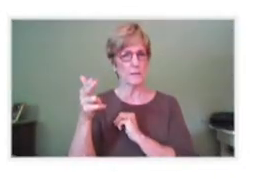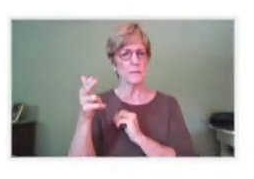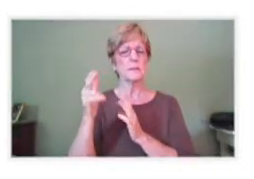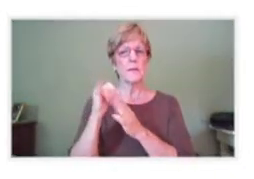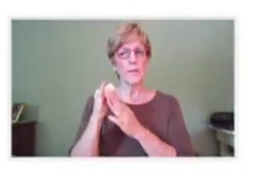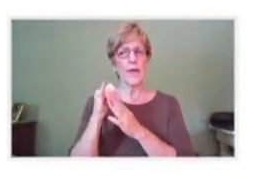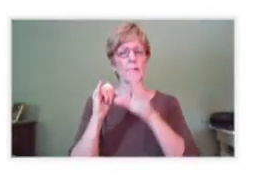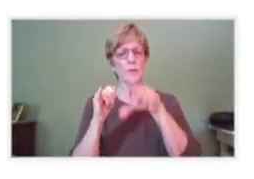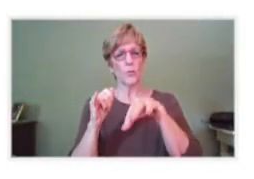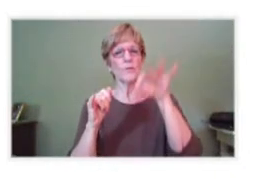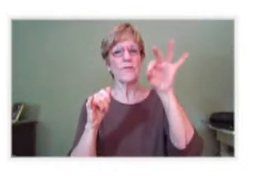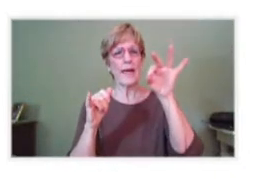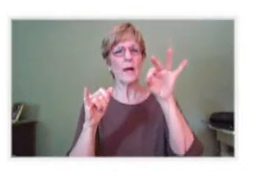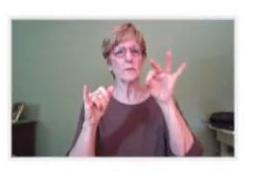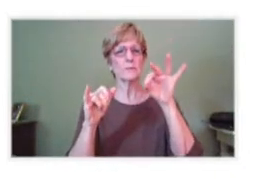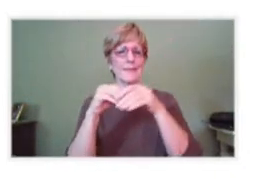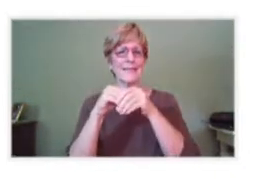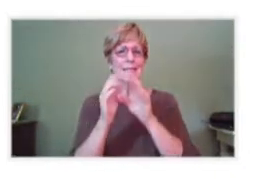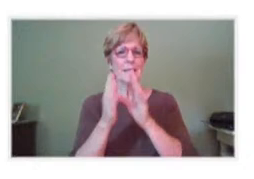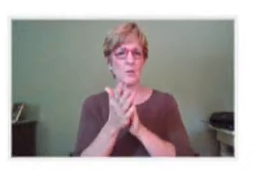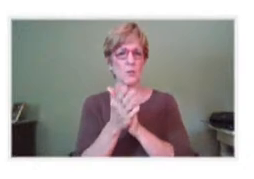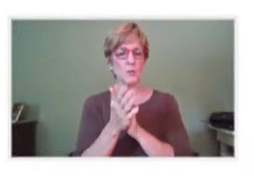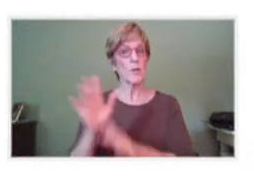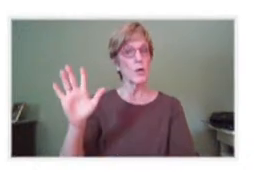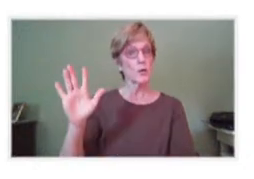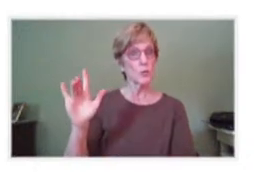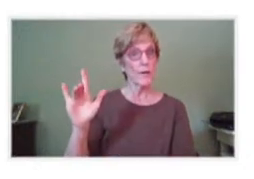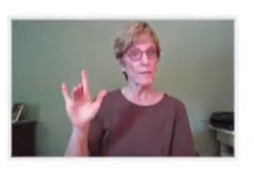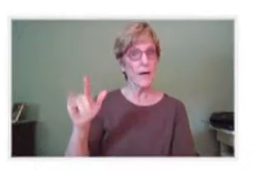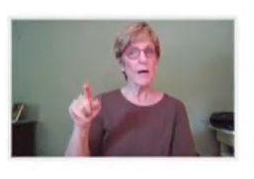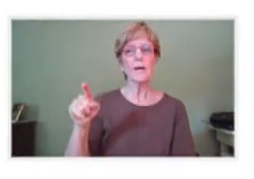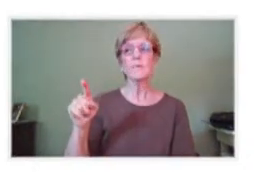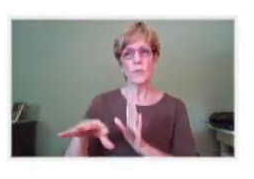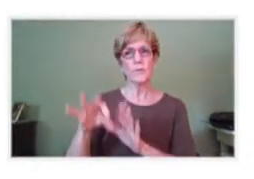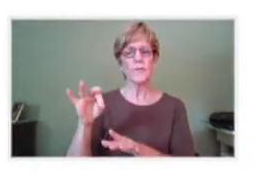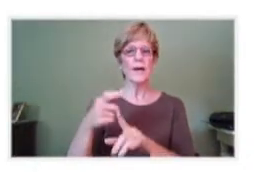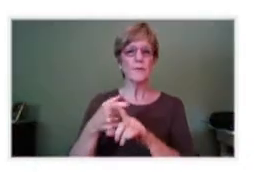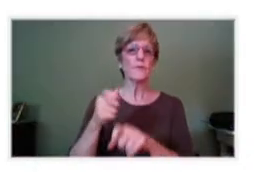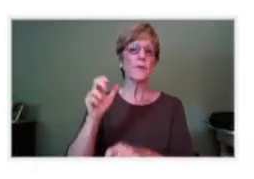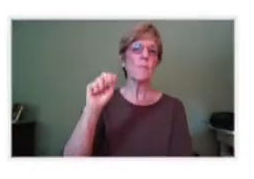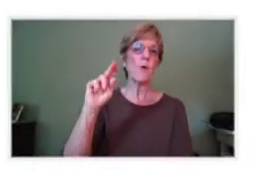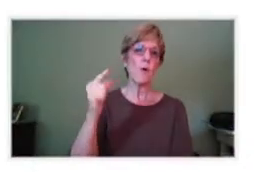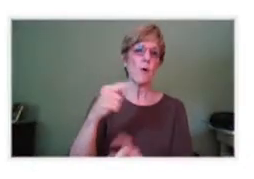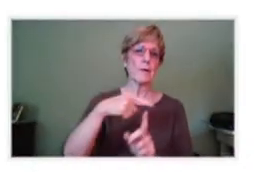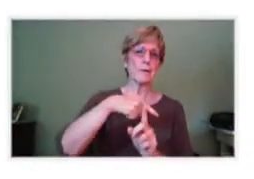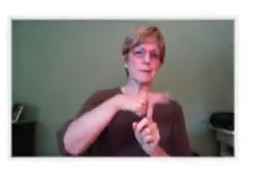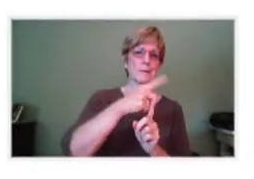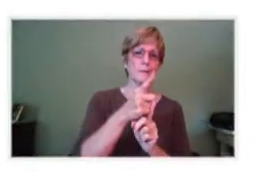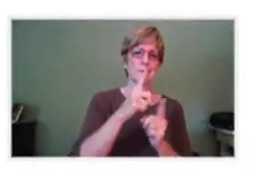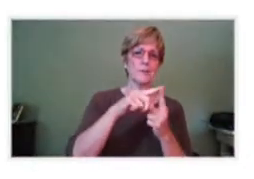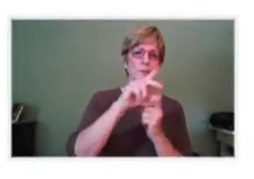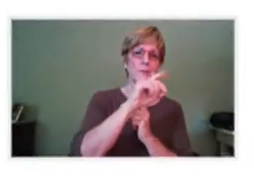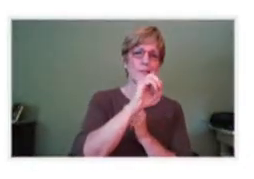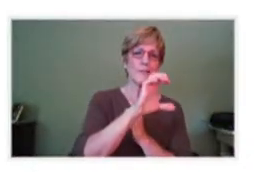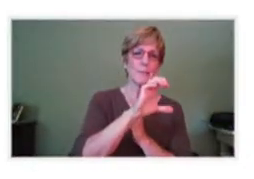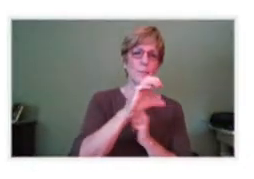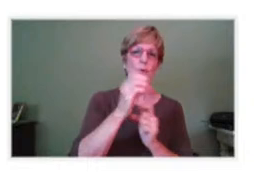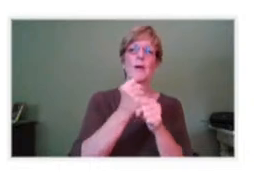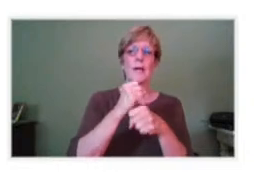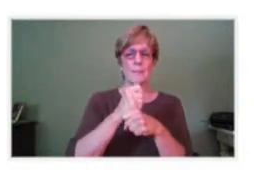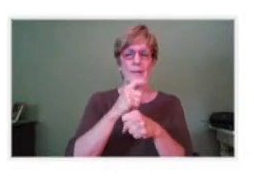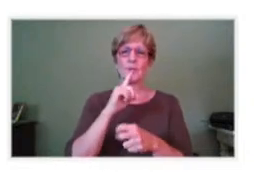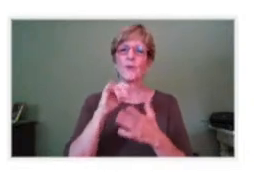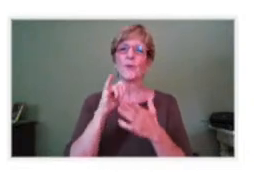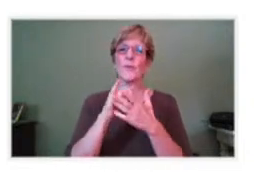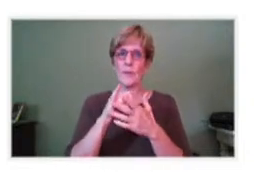found in schools. And 25 of those guns were found from the August to December semester. So we wanted to make sure that that continued